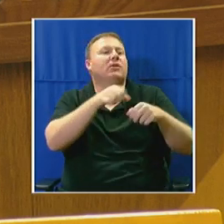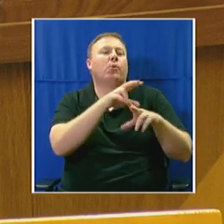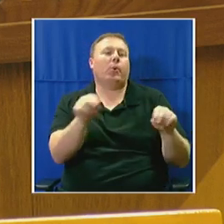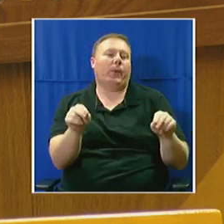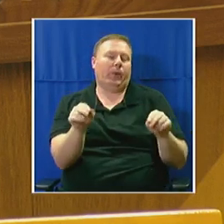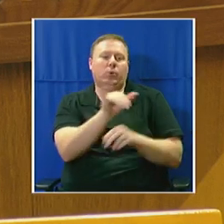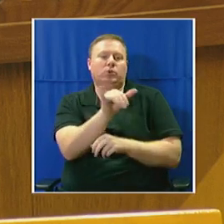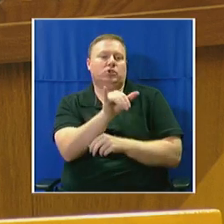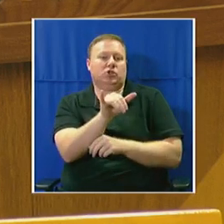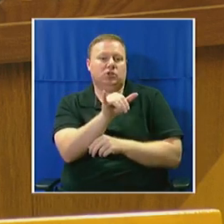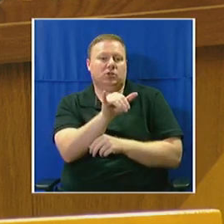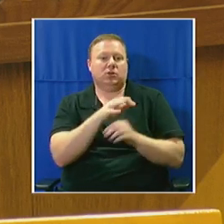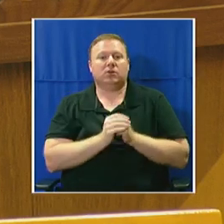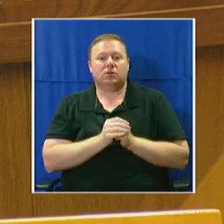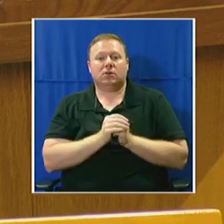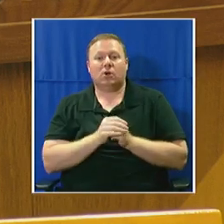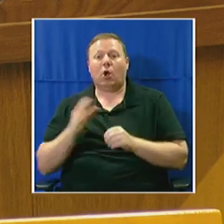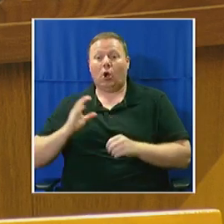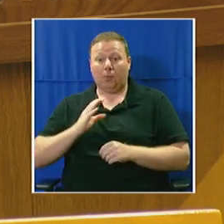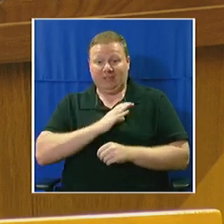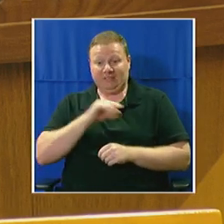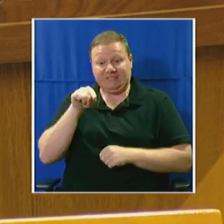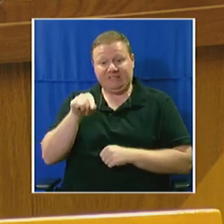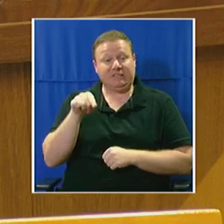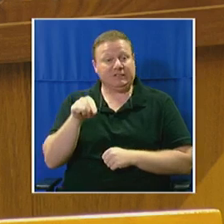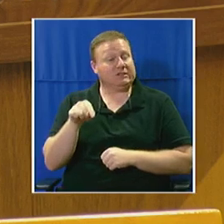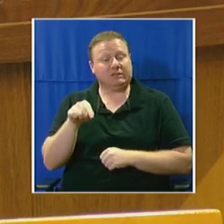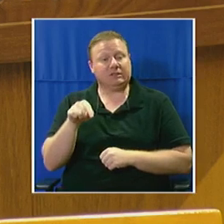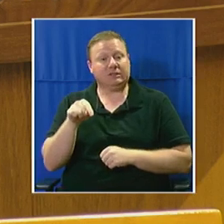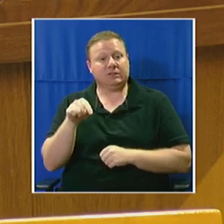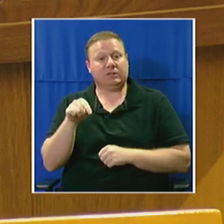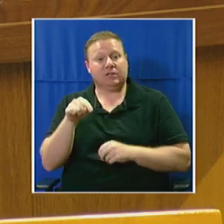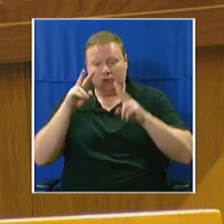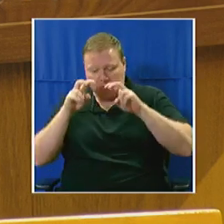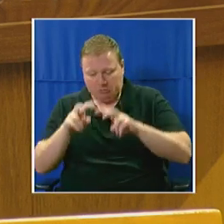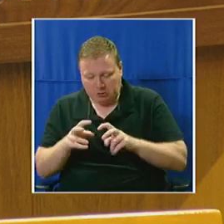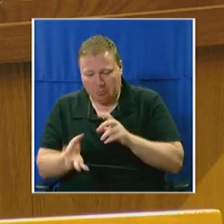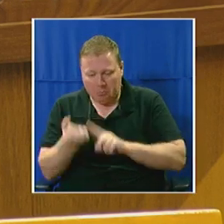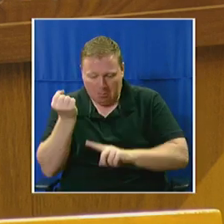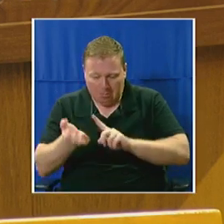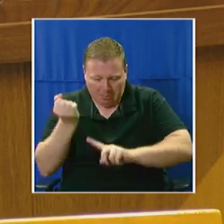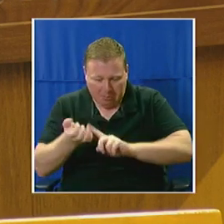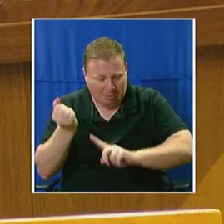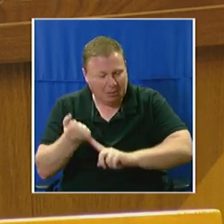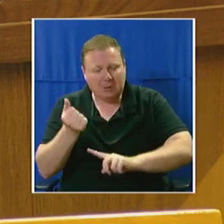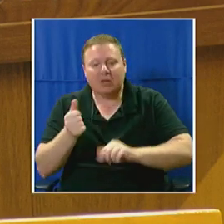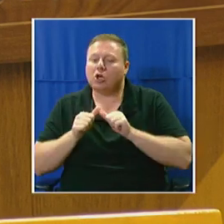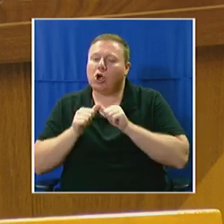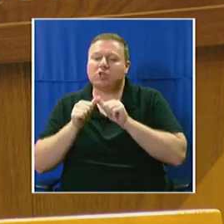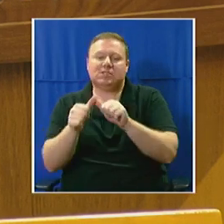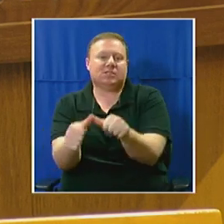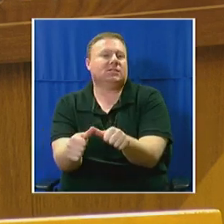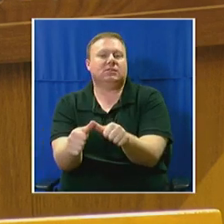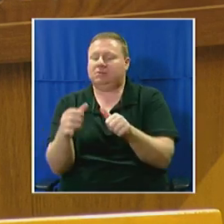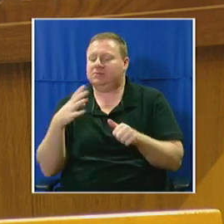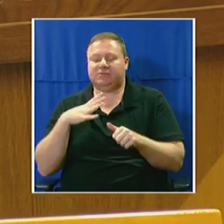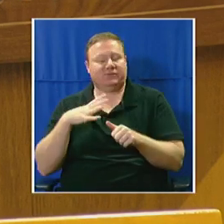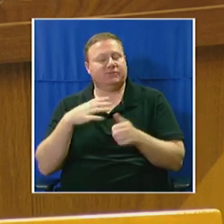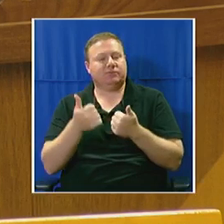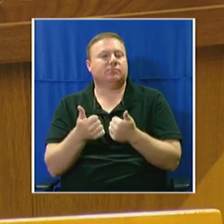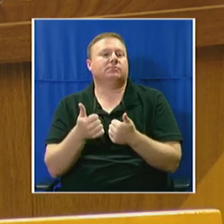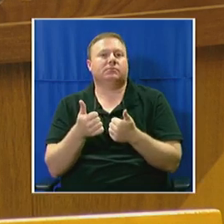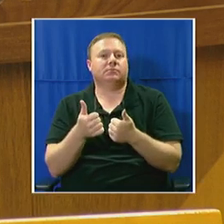prescribed process a process the president had to Embark upon before deciding whether these senior directors of the NPA should be removed